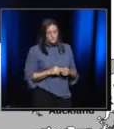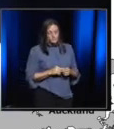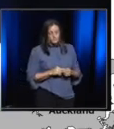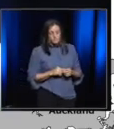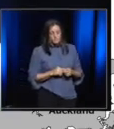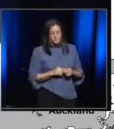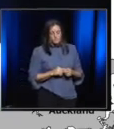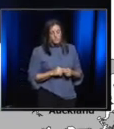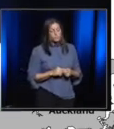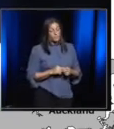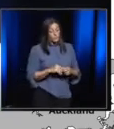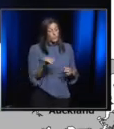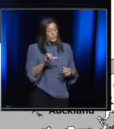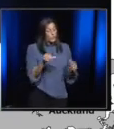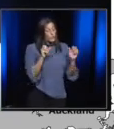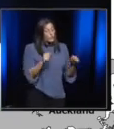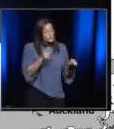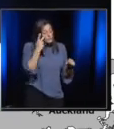You can see here